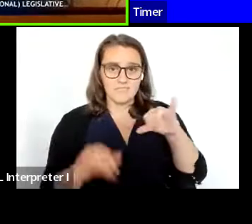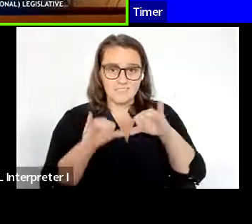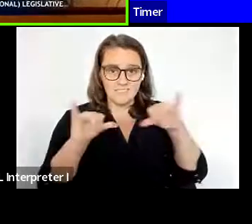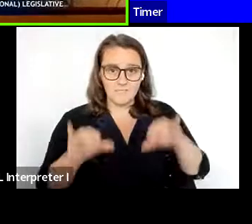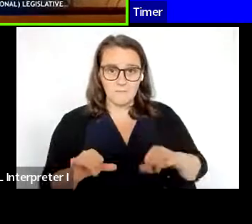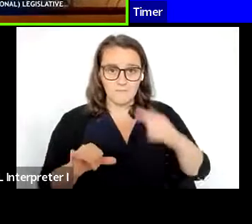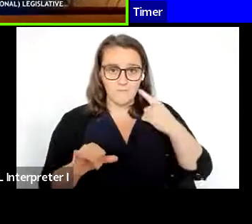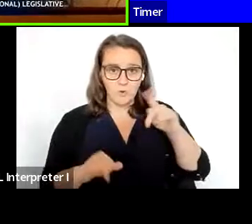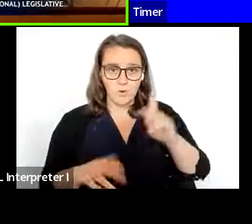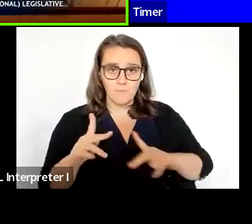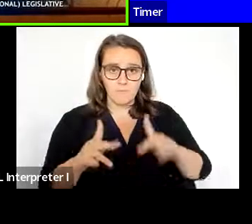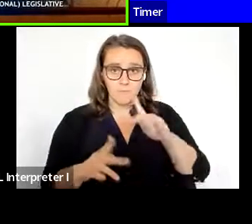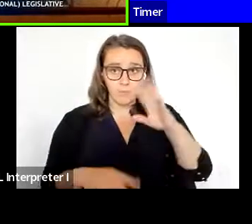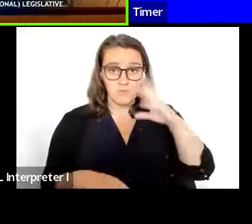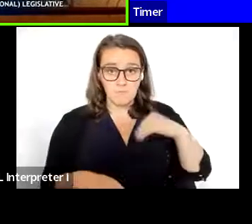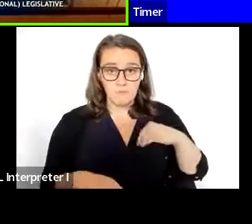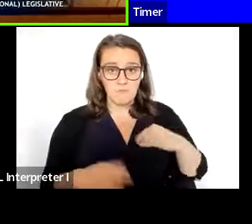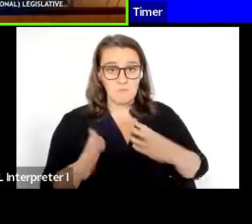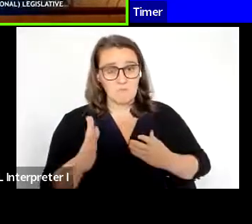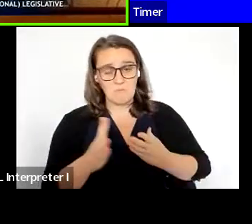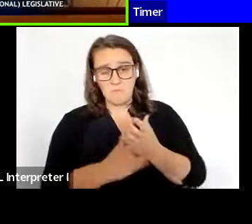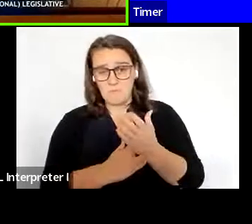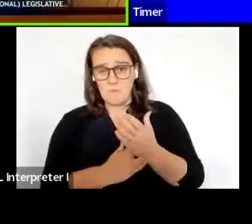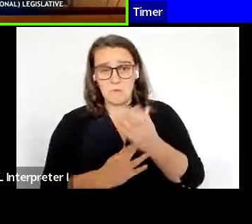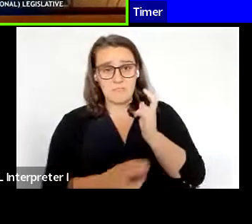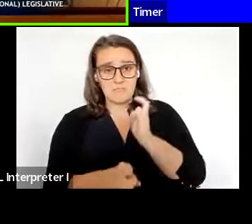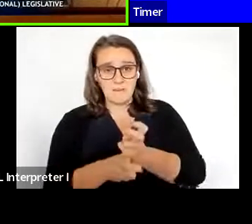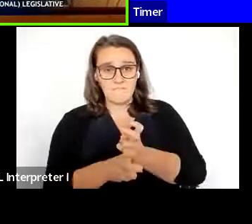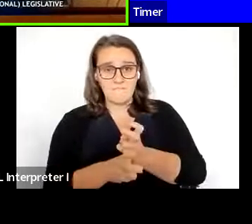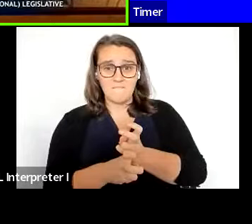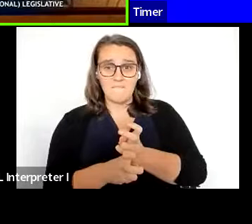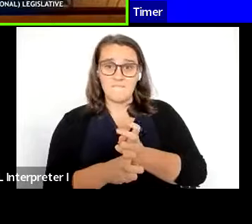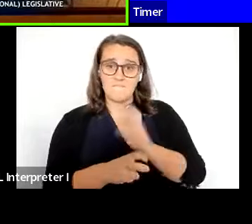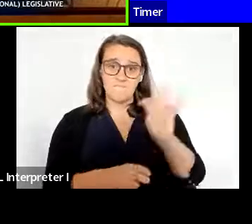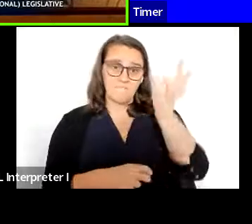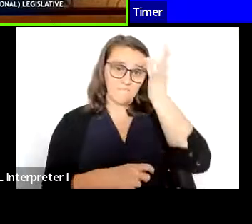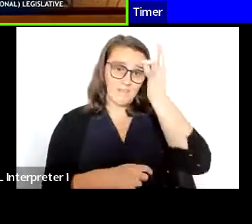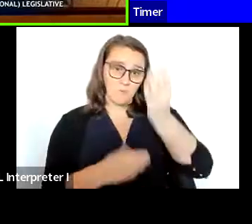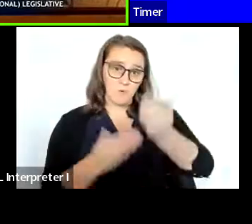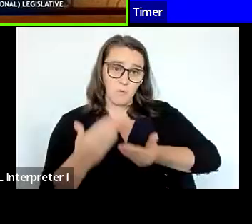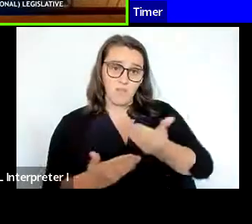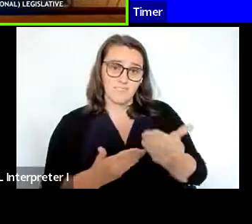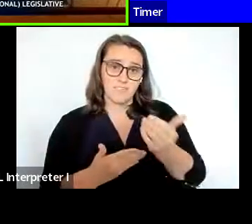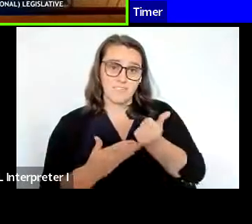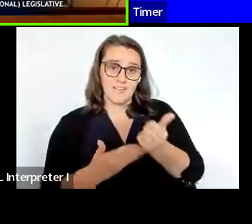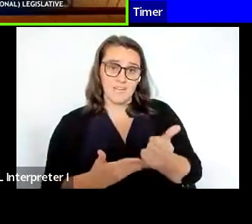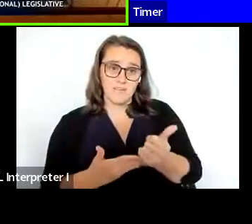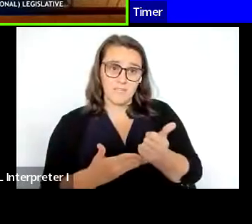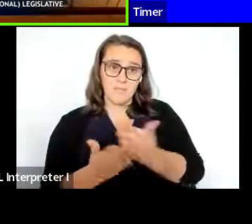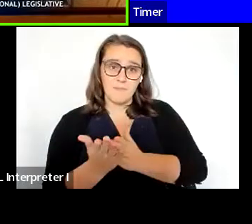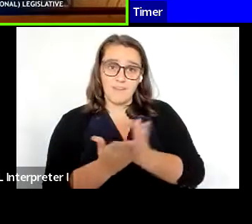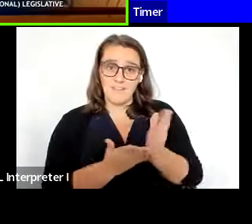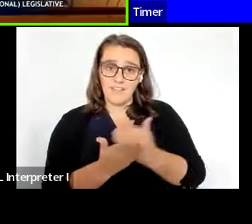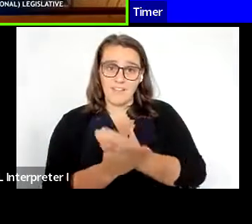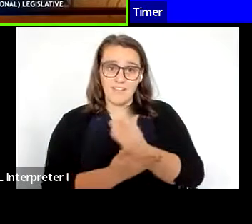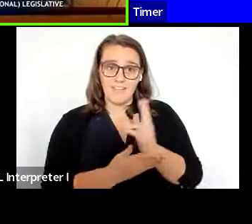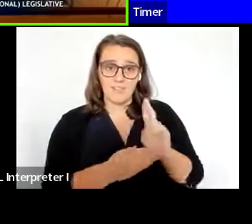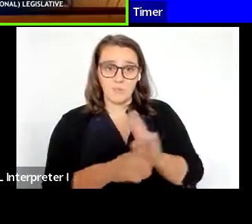through a very difficult federal process and helping them navigate it using our supports and